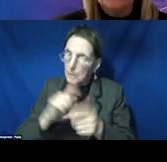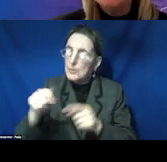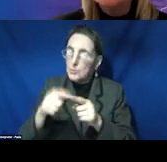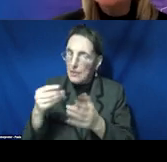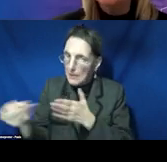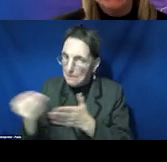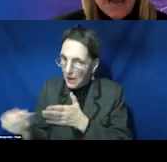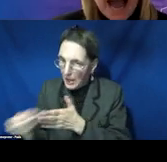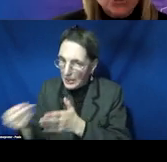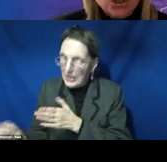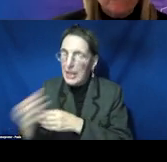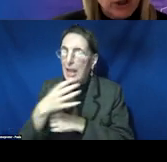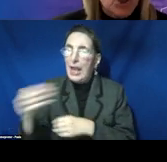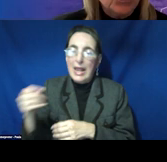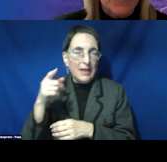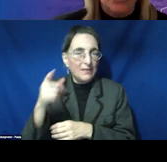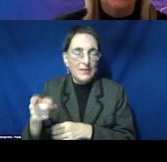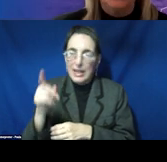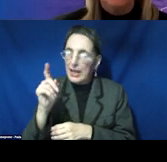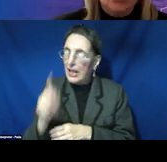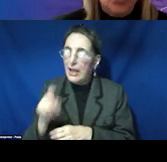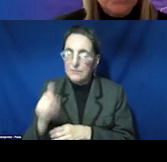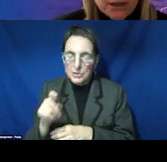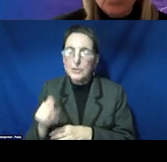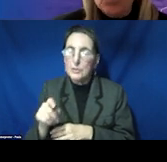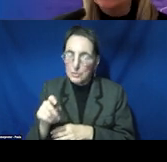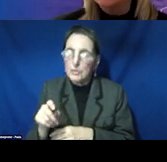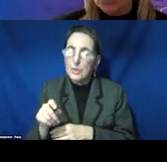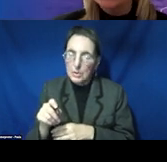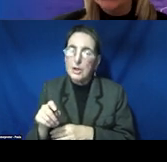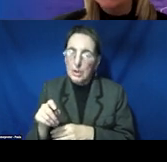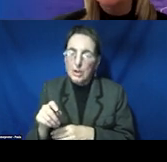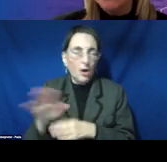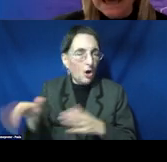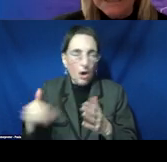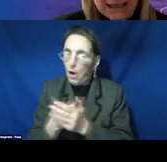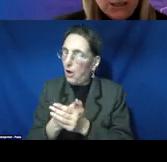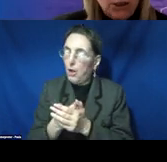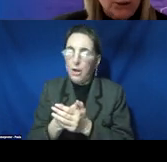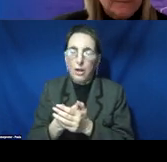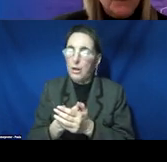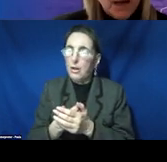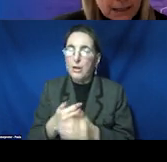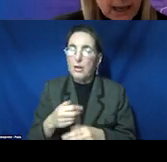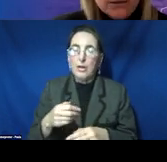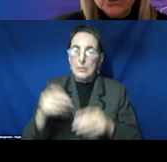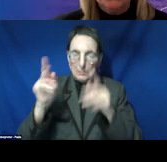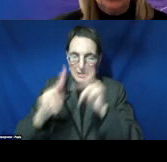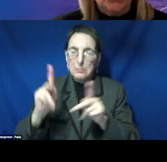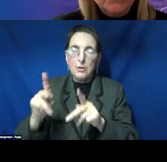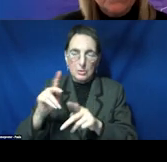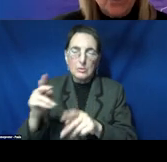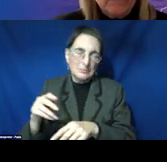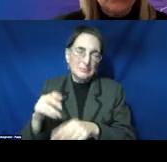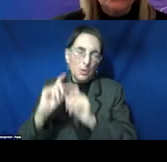the term and condition has to flow down to all subawards or contracts at any tier. Again,